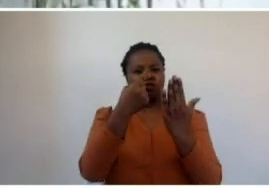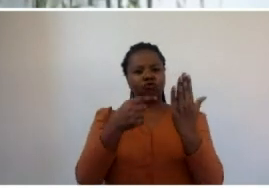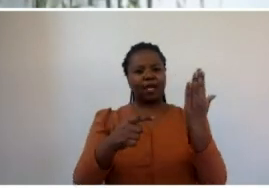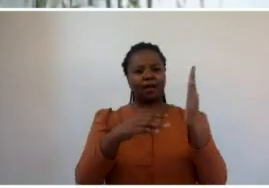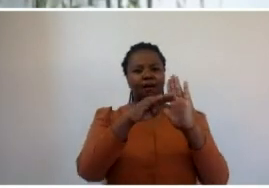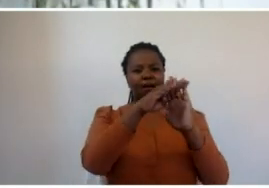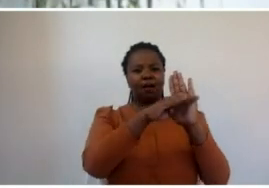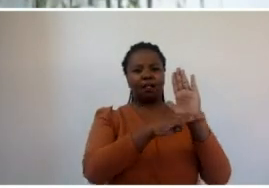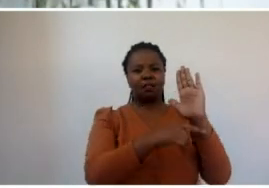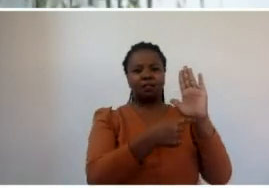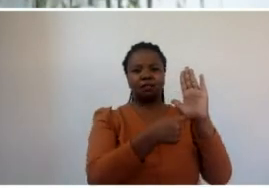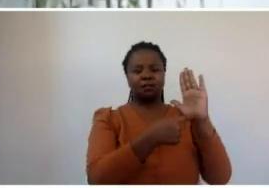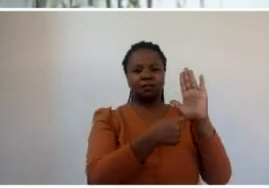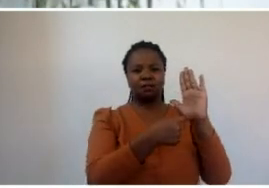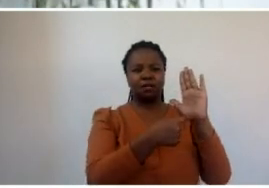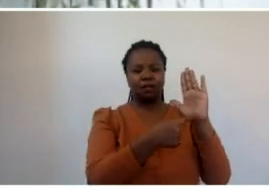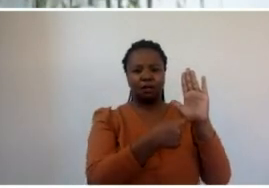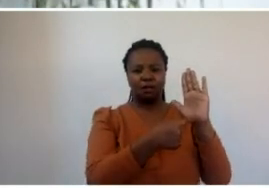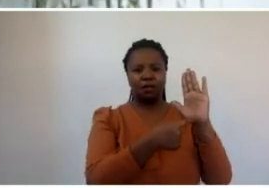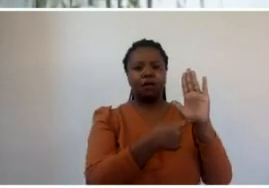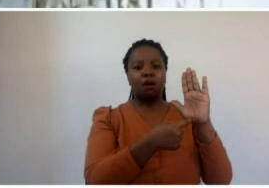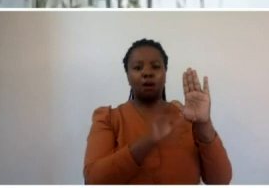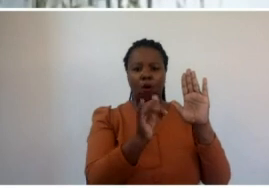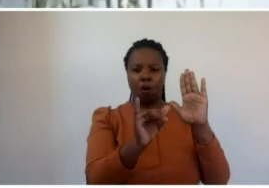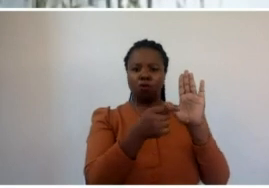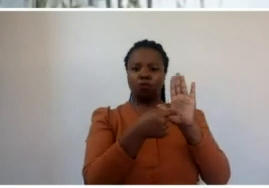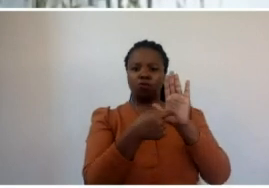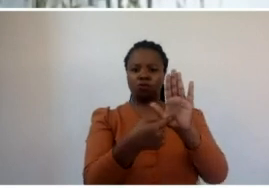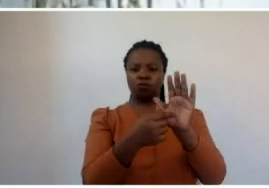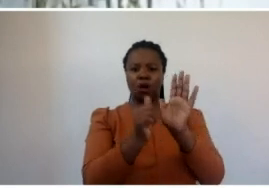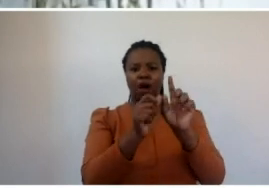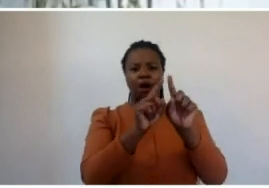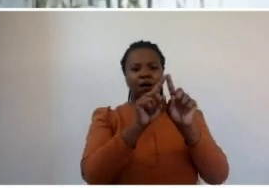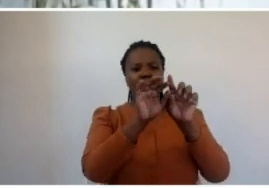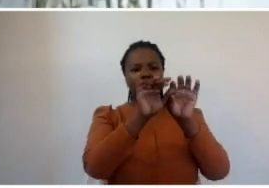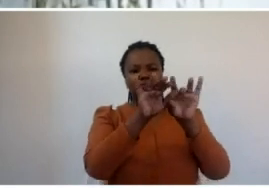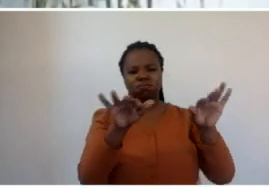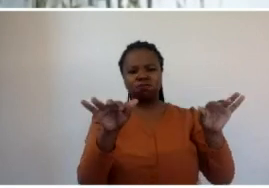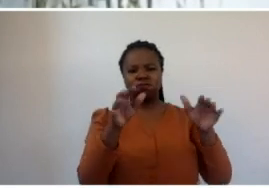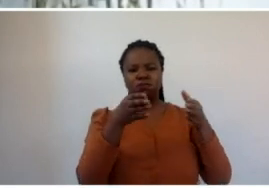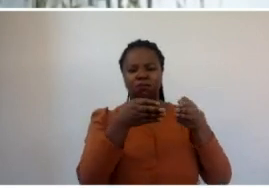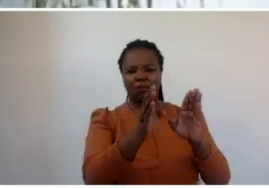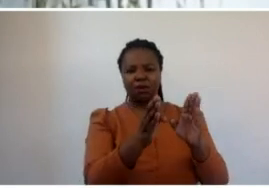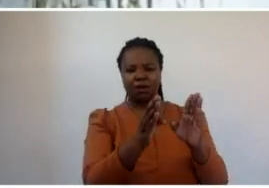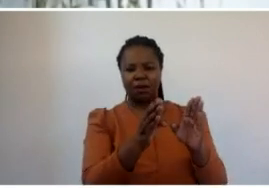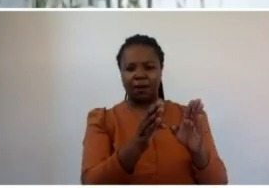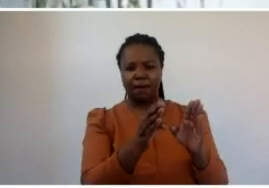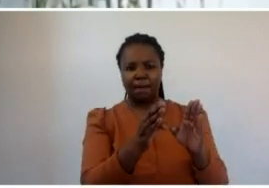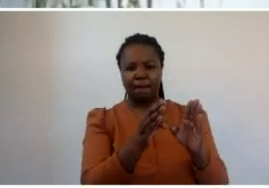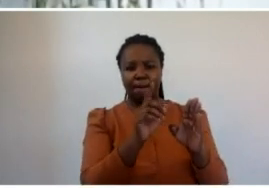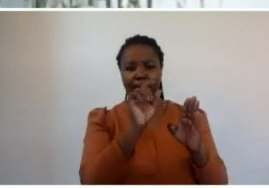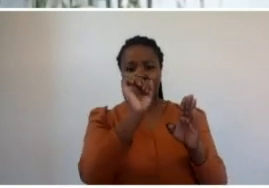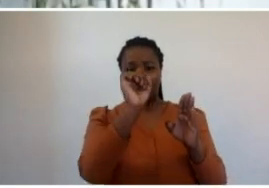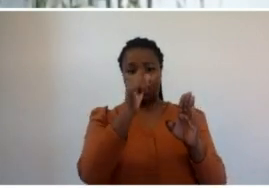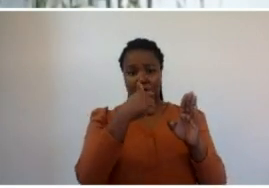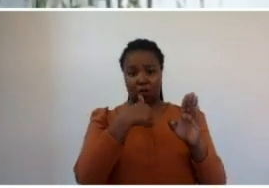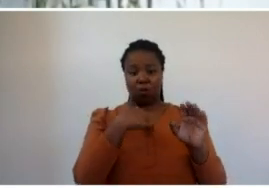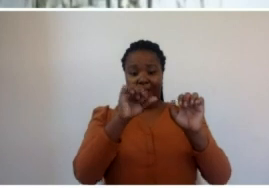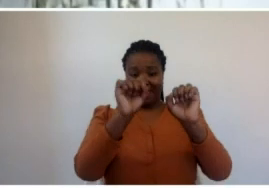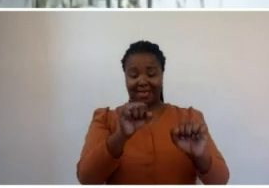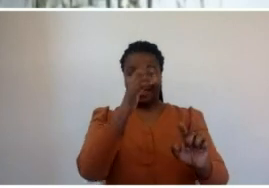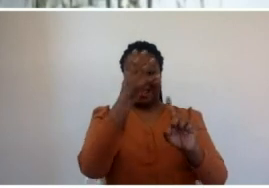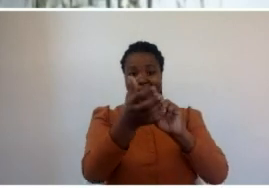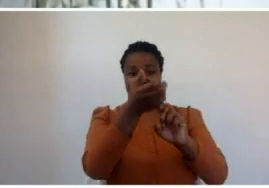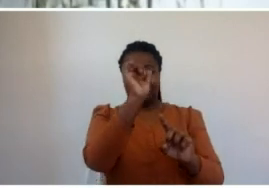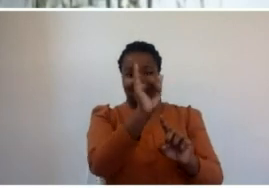highlight numerous examples of good practice to demonstrate what can be achieved. In Europe, we know there are 3